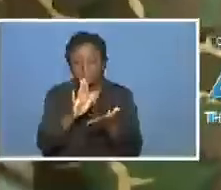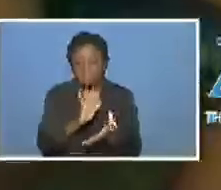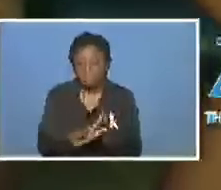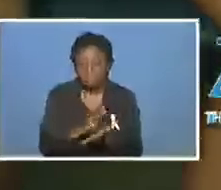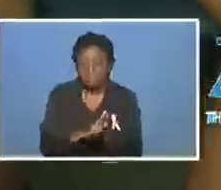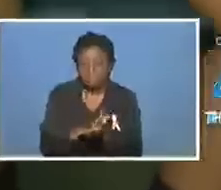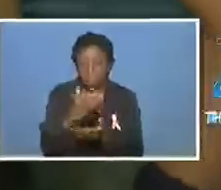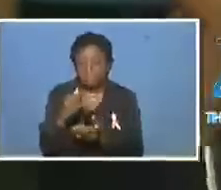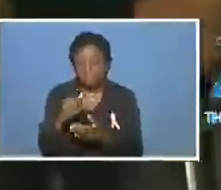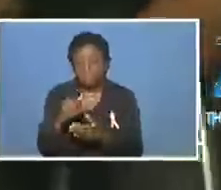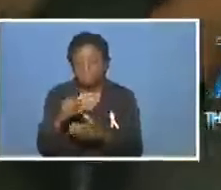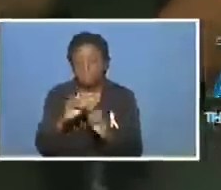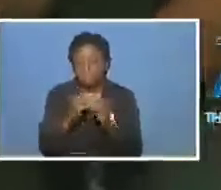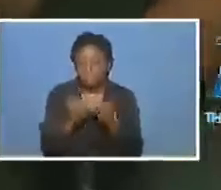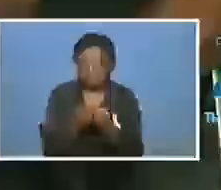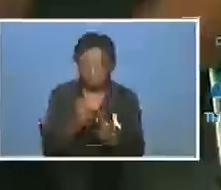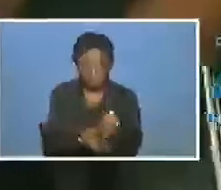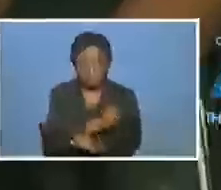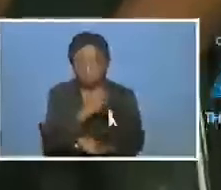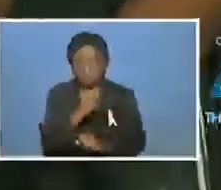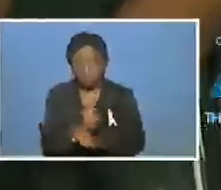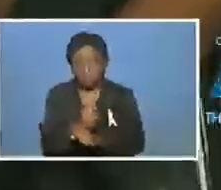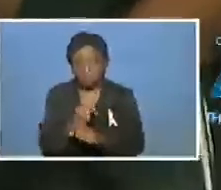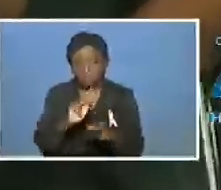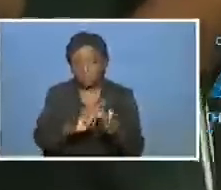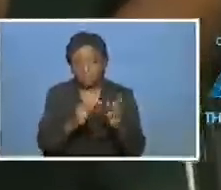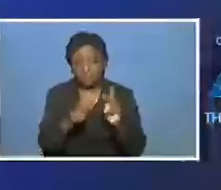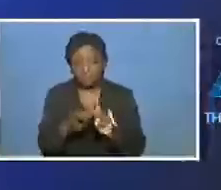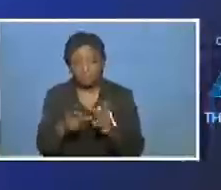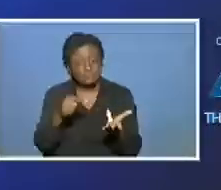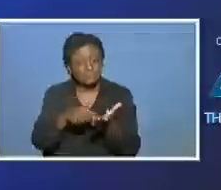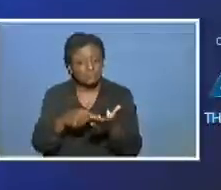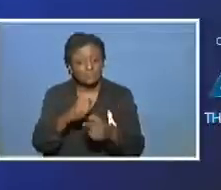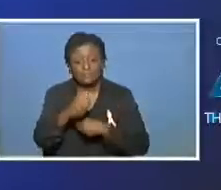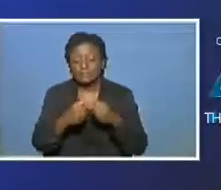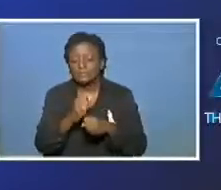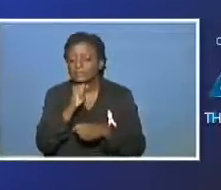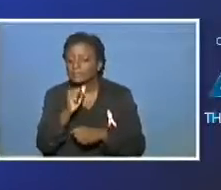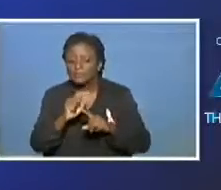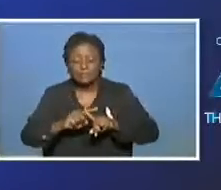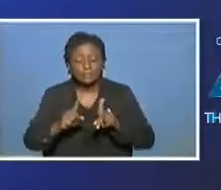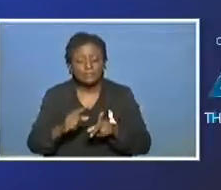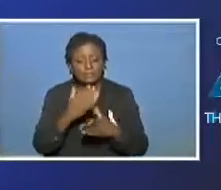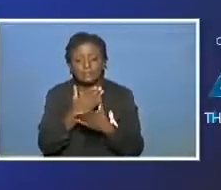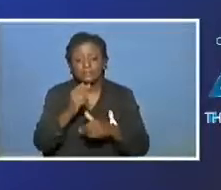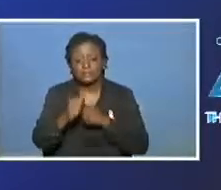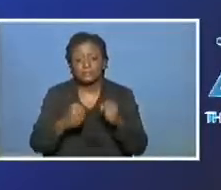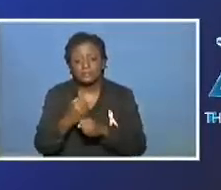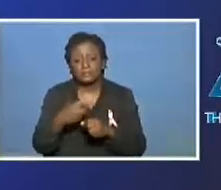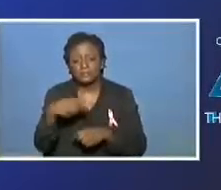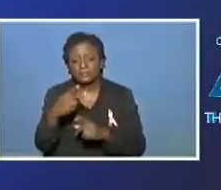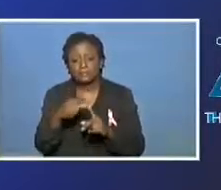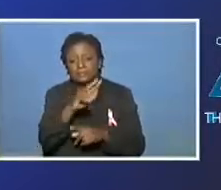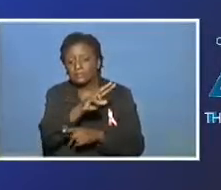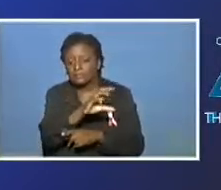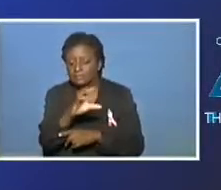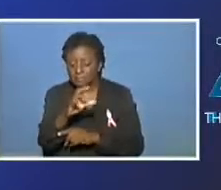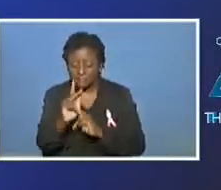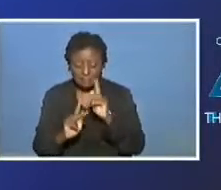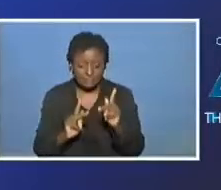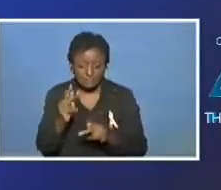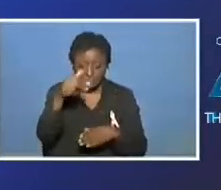have been strong partners in this campaign, and this year is no different. Some years we've had up to 200 people participate in